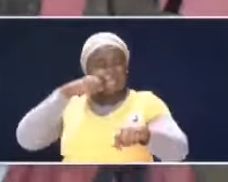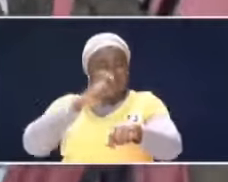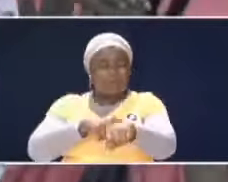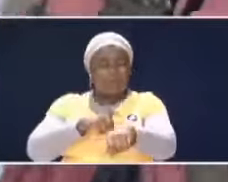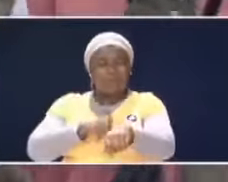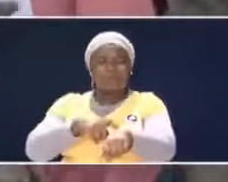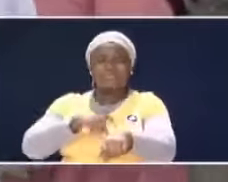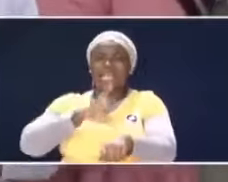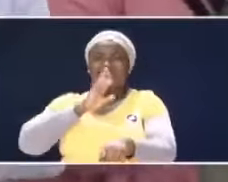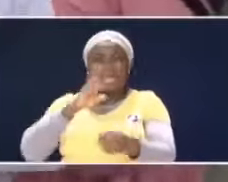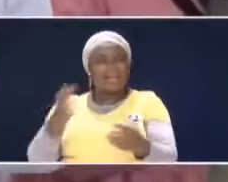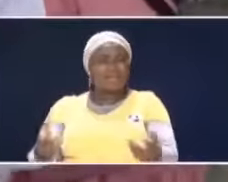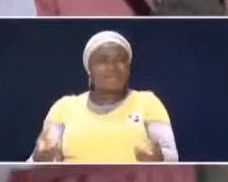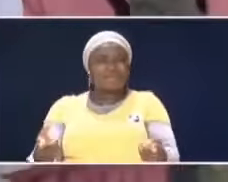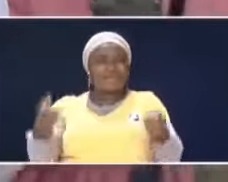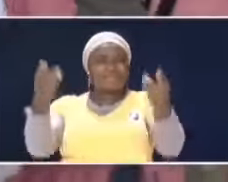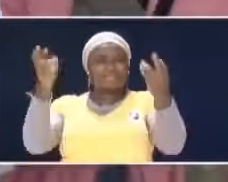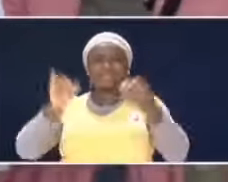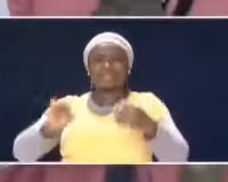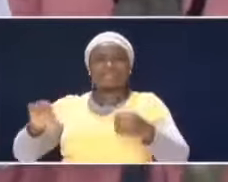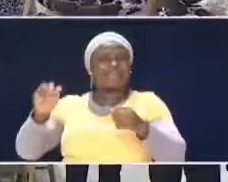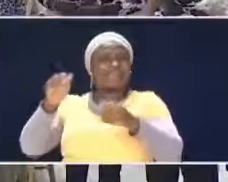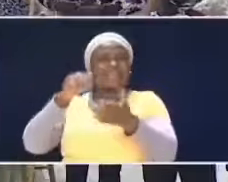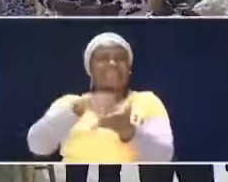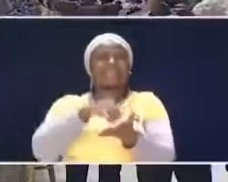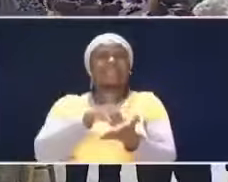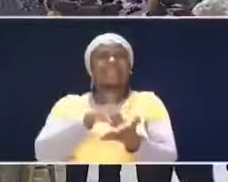Dry bones.